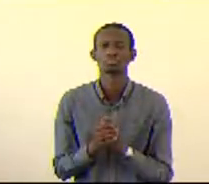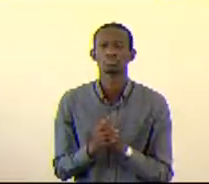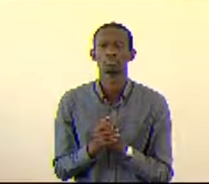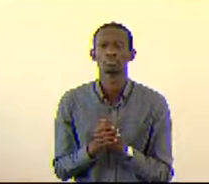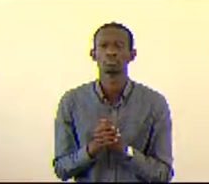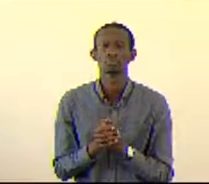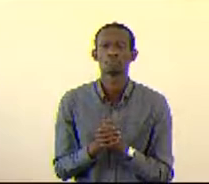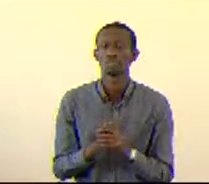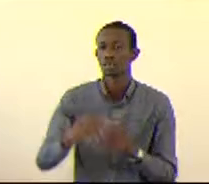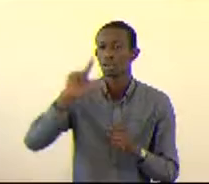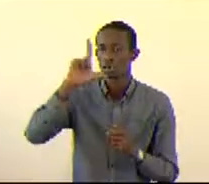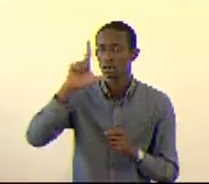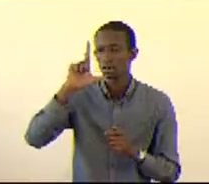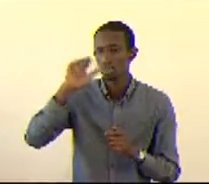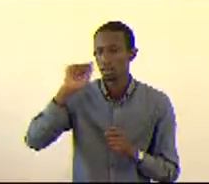of steam,